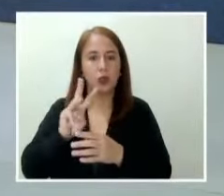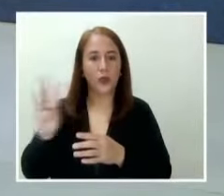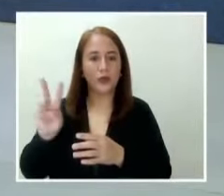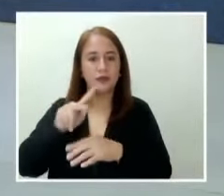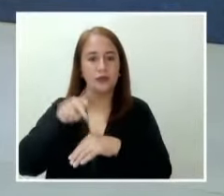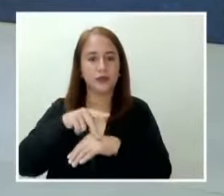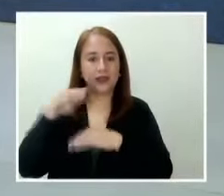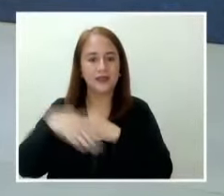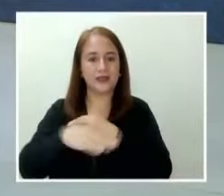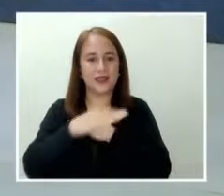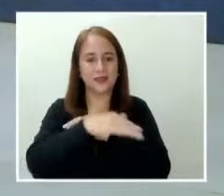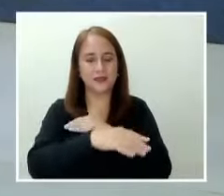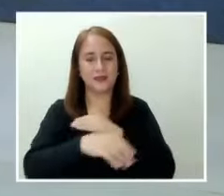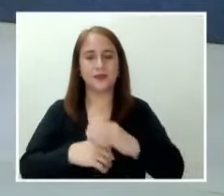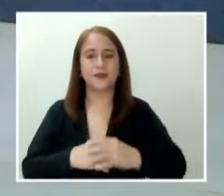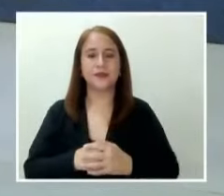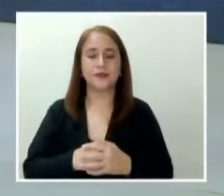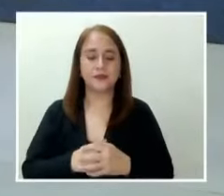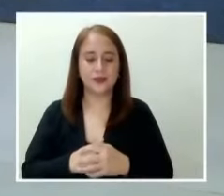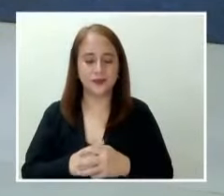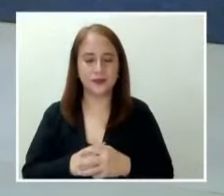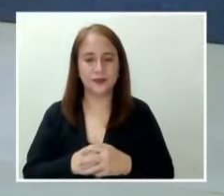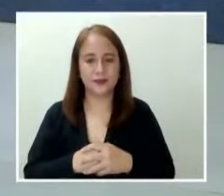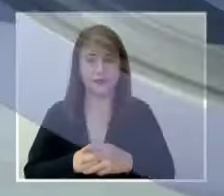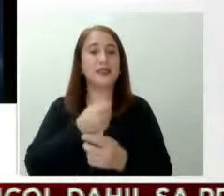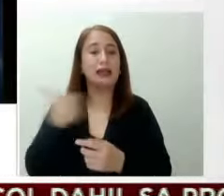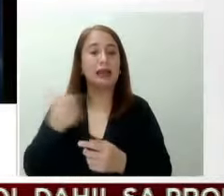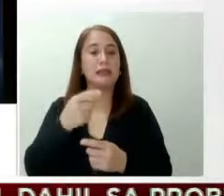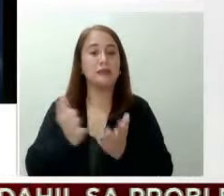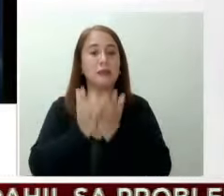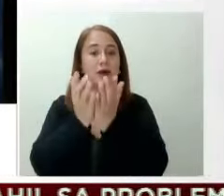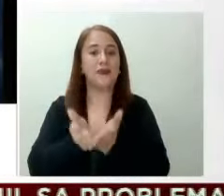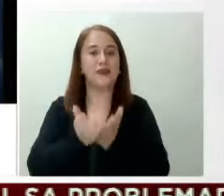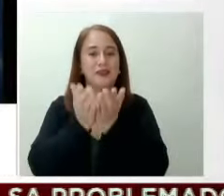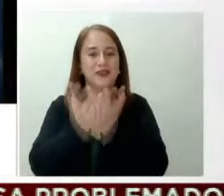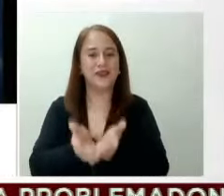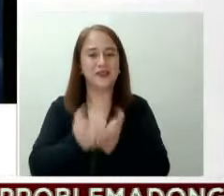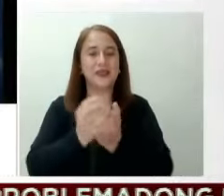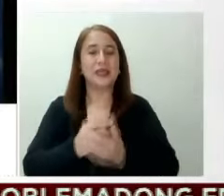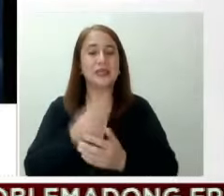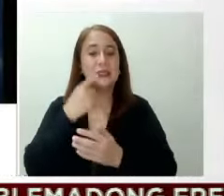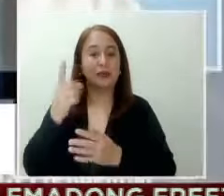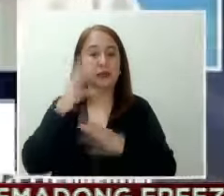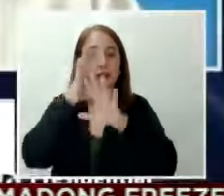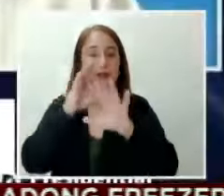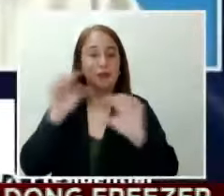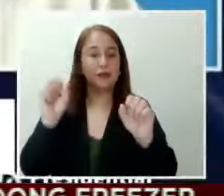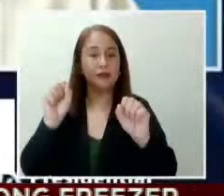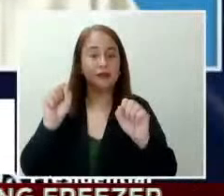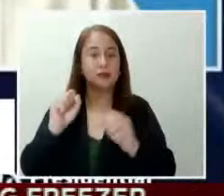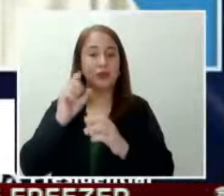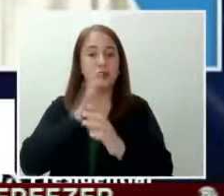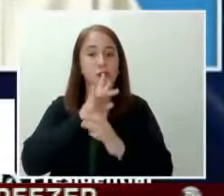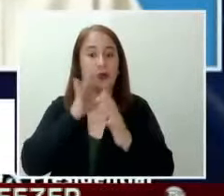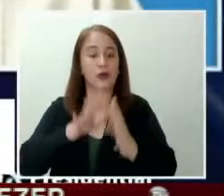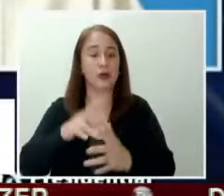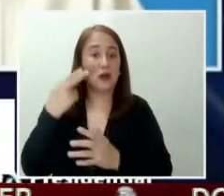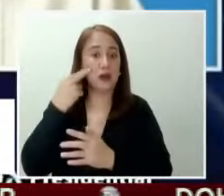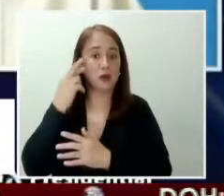nagpa-patrol Karen Davila. Tiniyak ni presidential spokesperson na Harry Roque